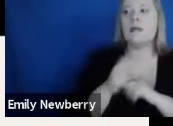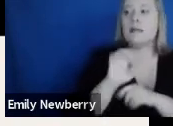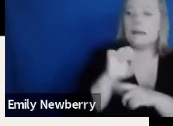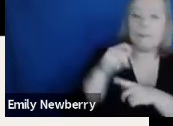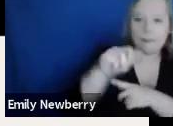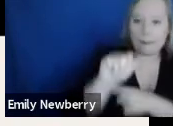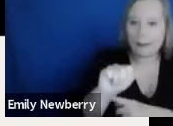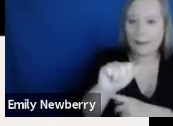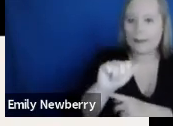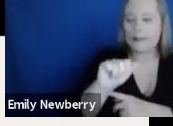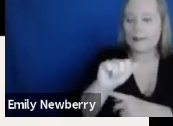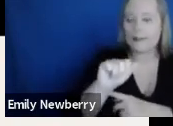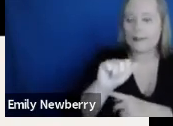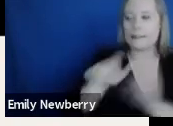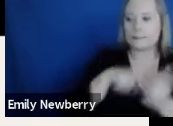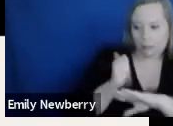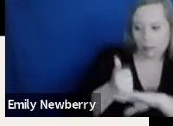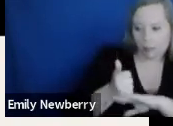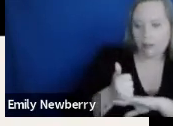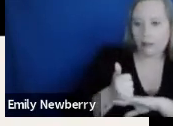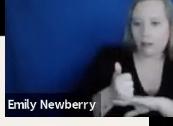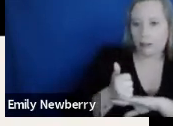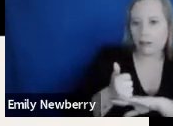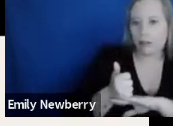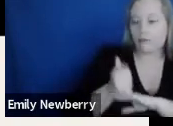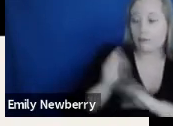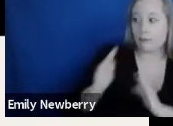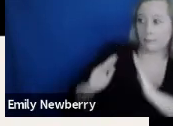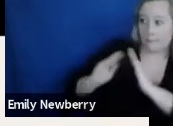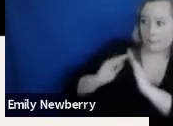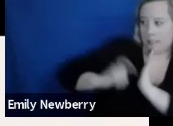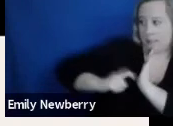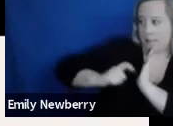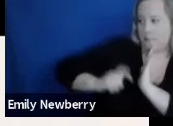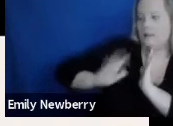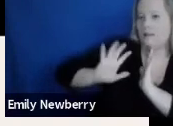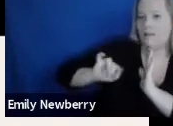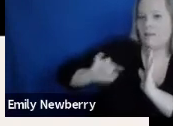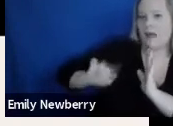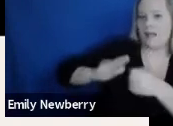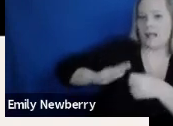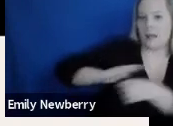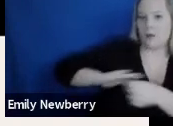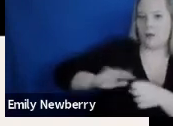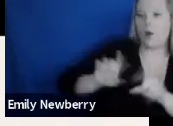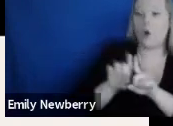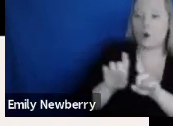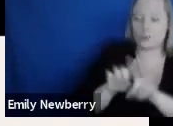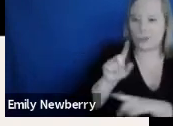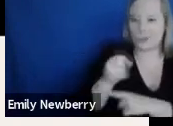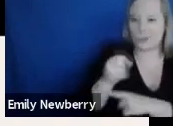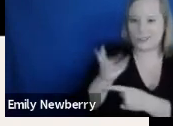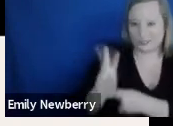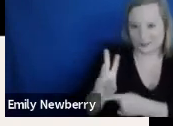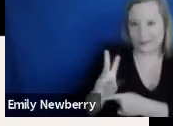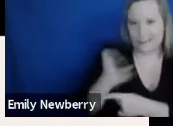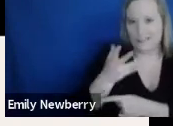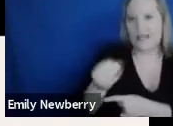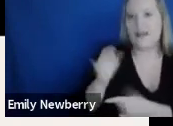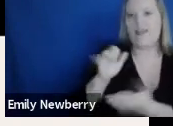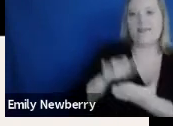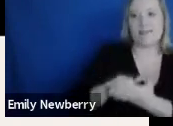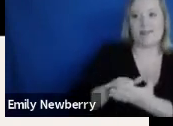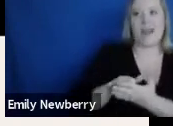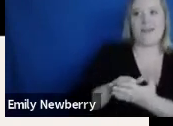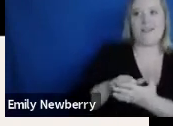designated the Bonita Peak Mining District a Superfund site, also in 2016, and that has led to